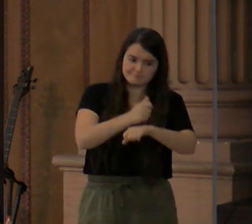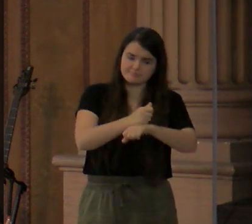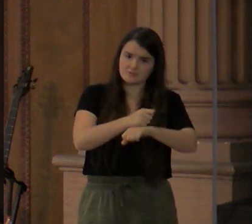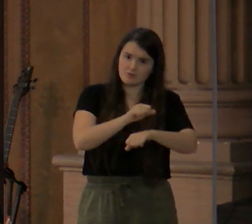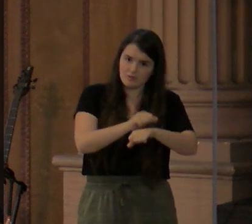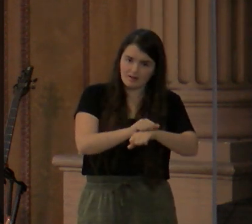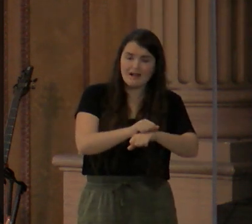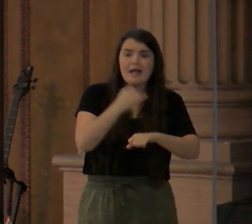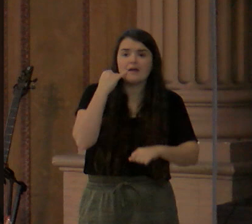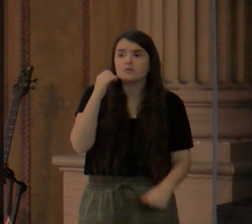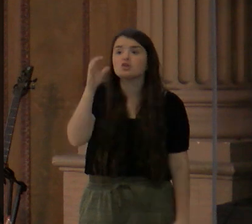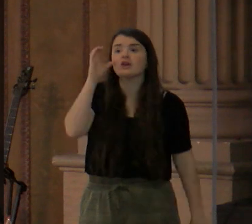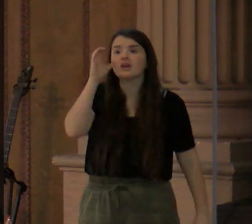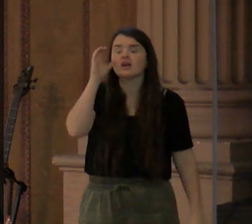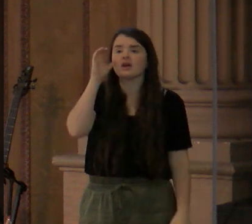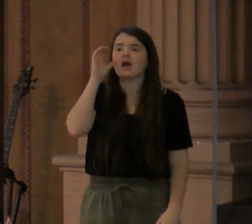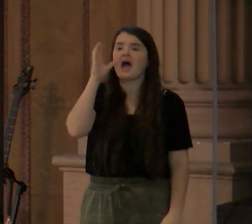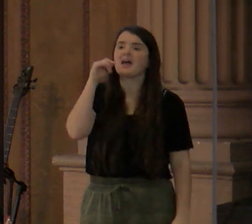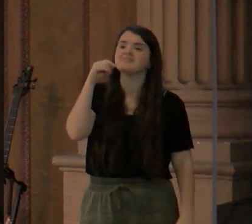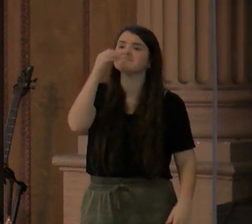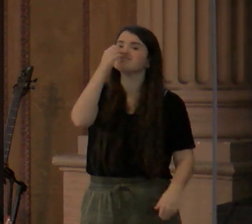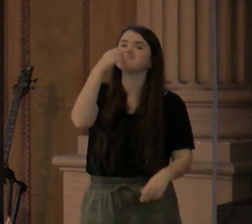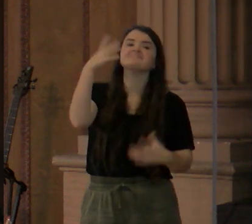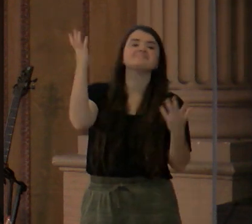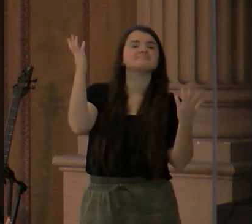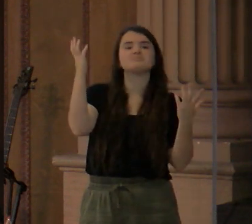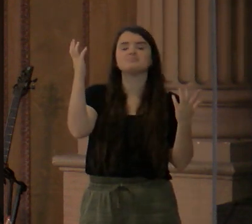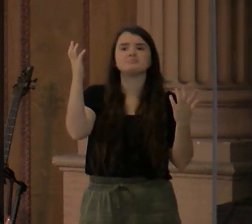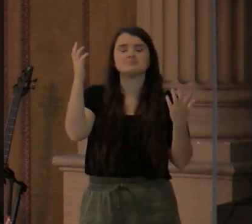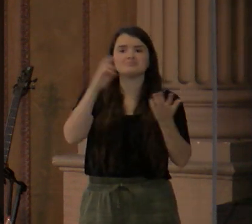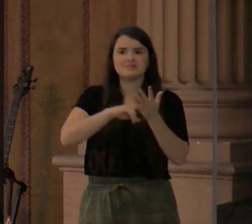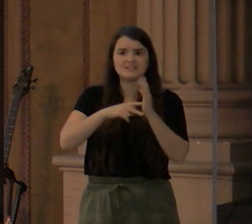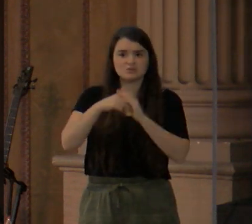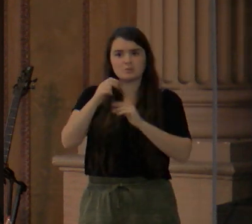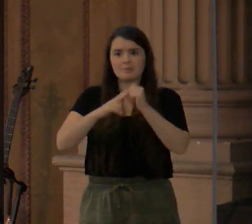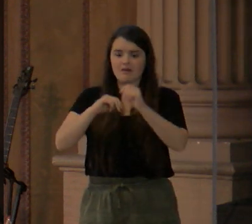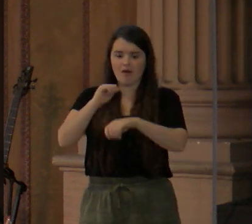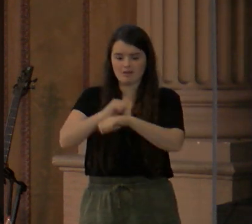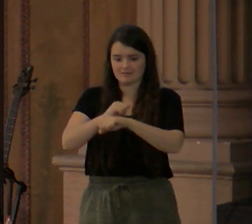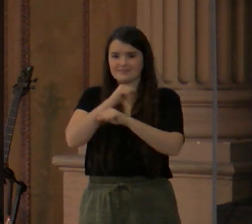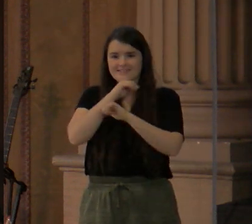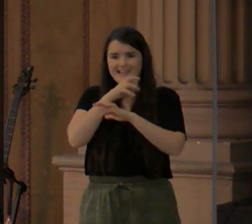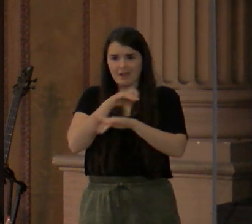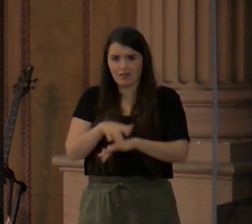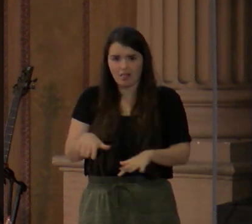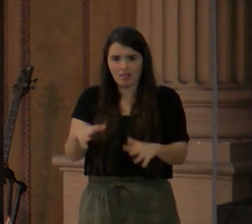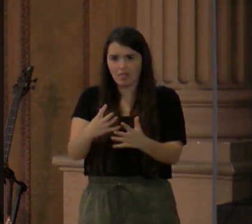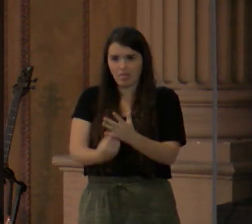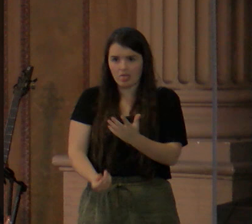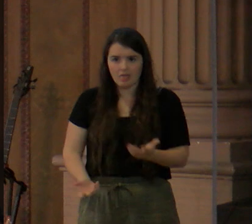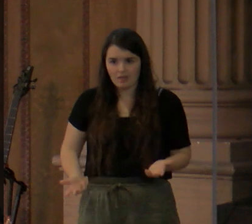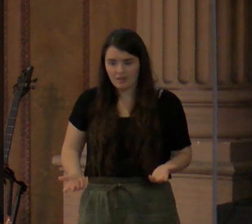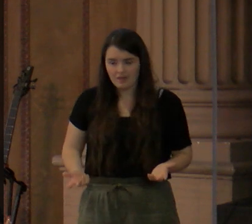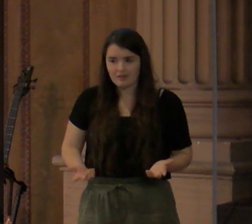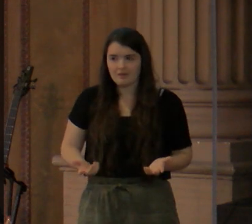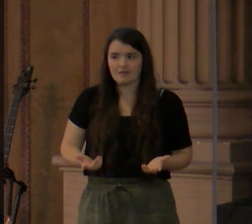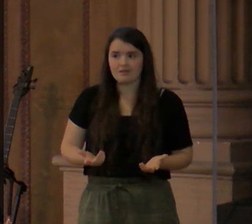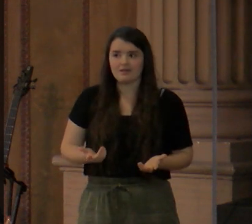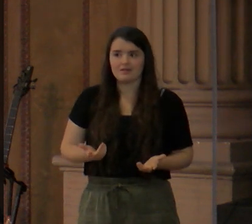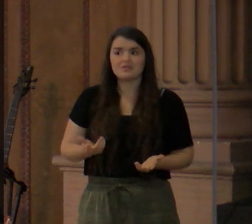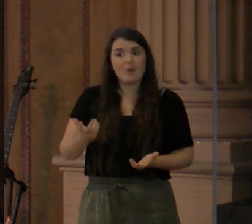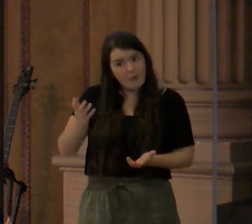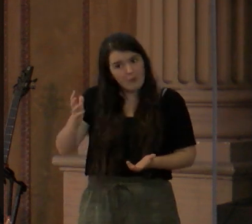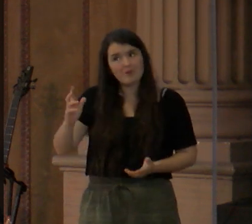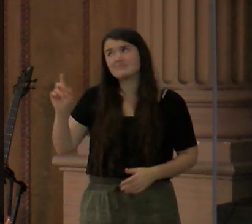do them, you're foolish in building your house on the sand. So we are supposed to hear and do. In fact, throughout